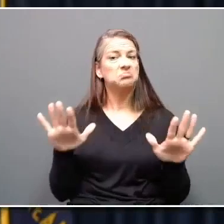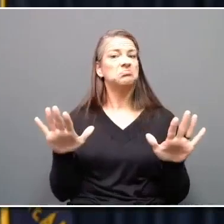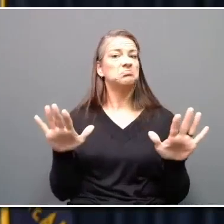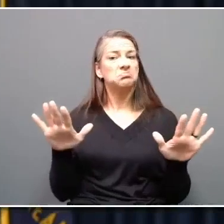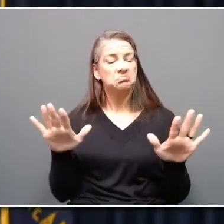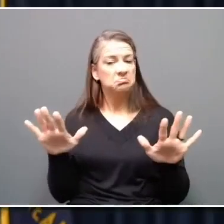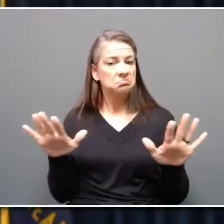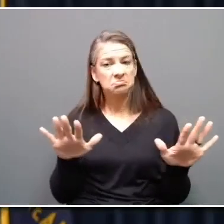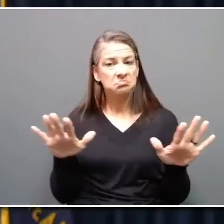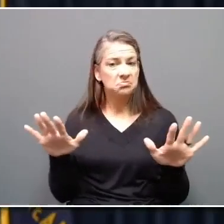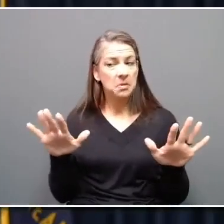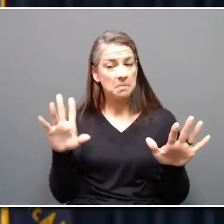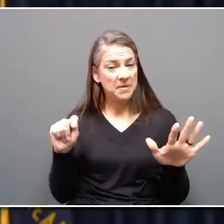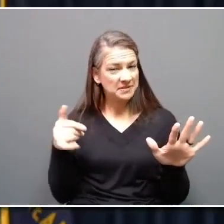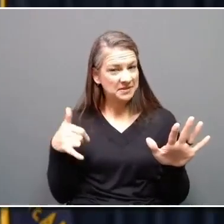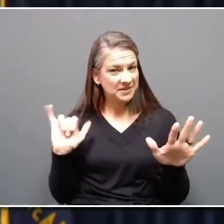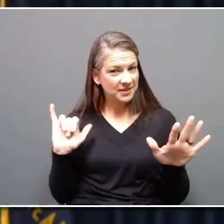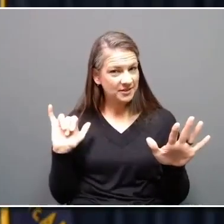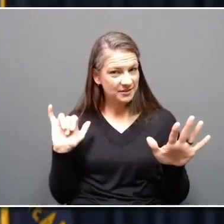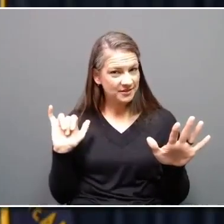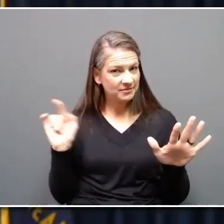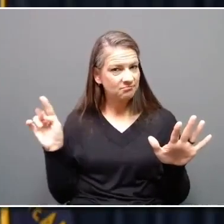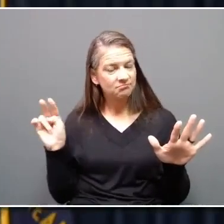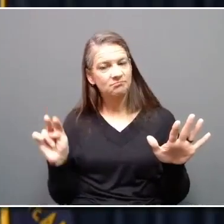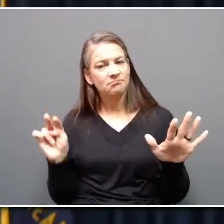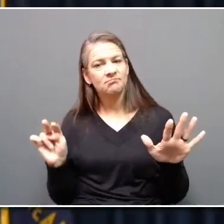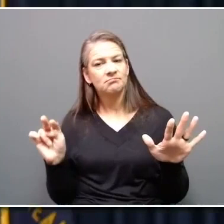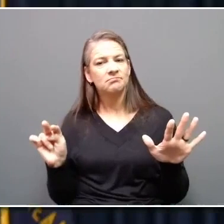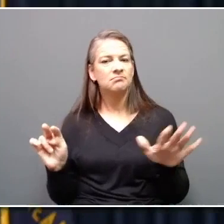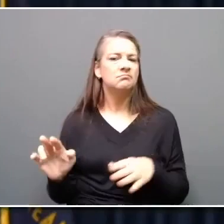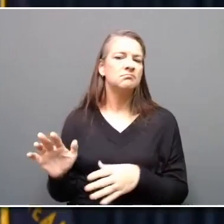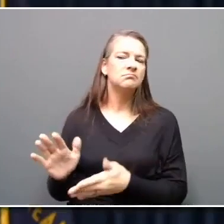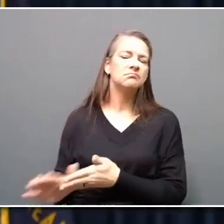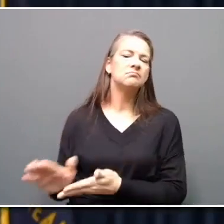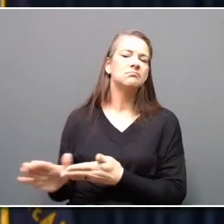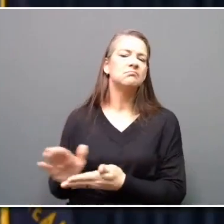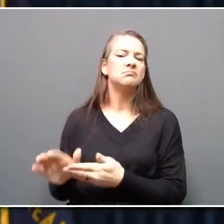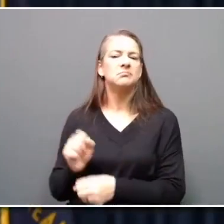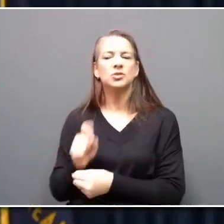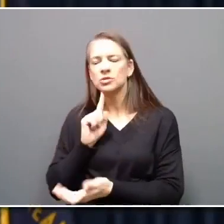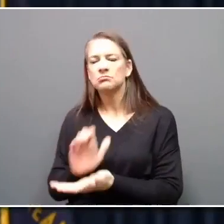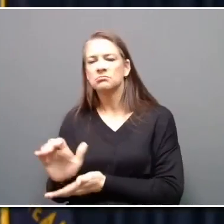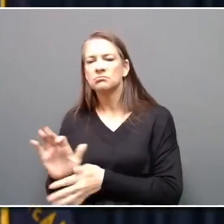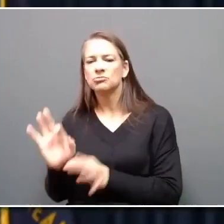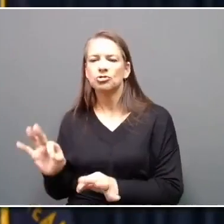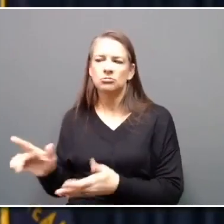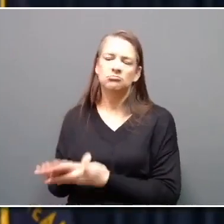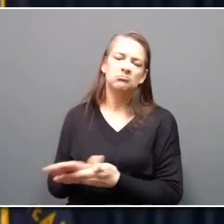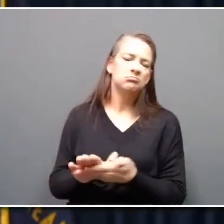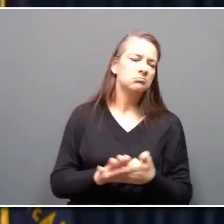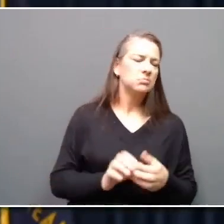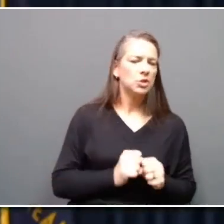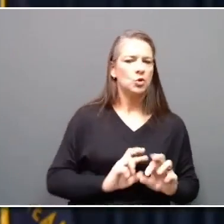plow trucks, and the blades to ensure that they remain in good working order. I want to